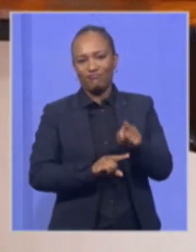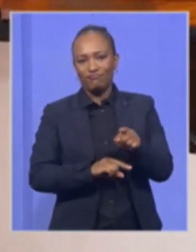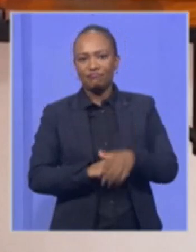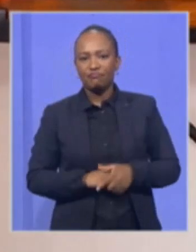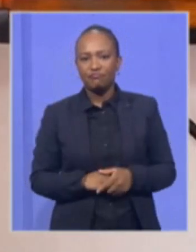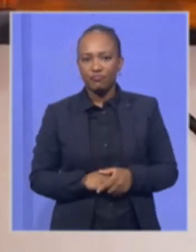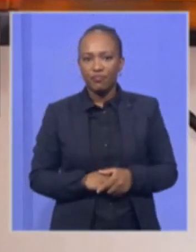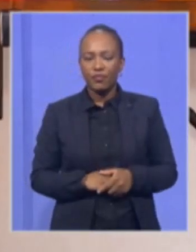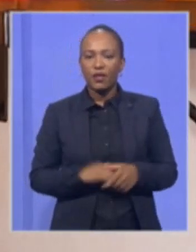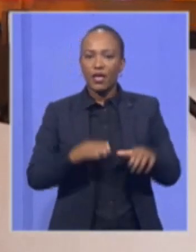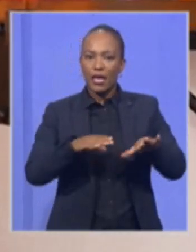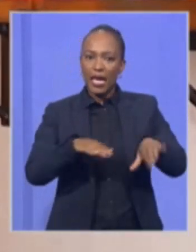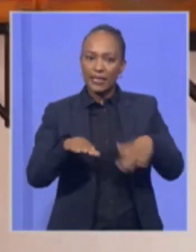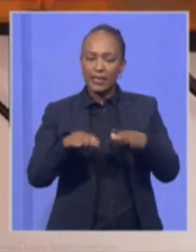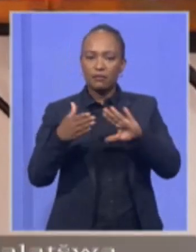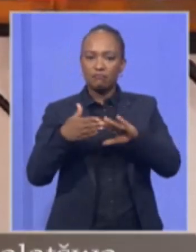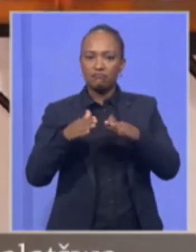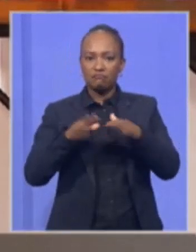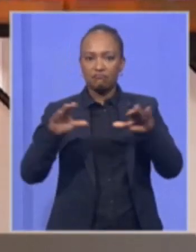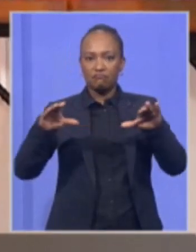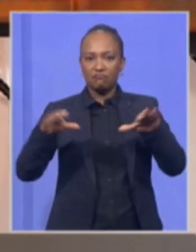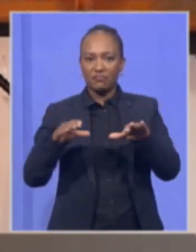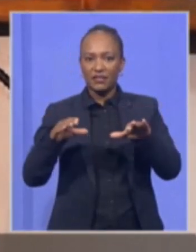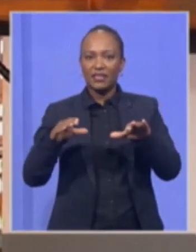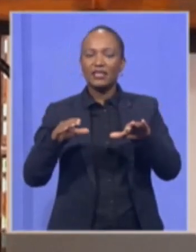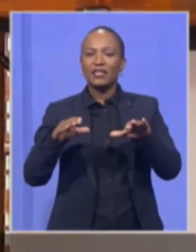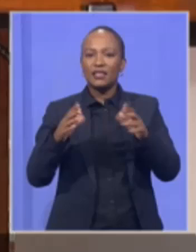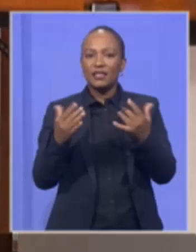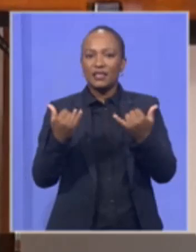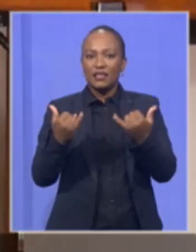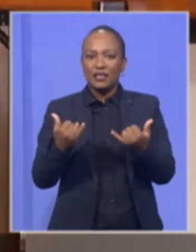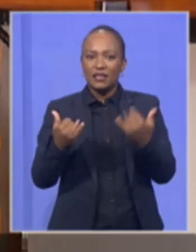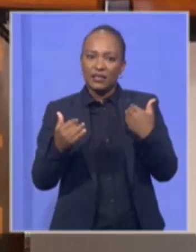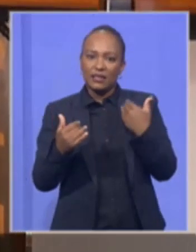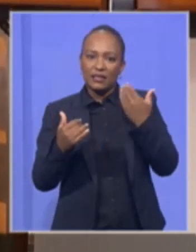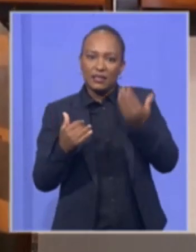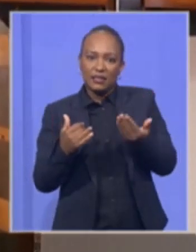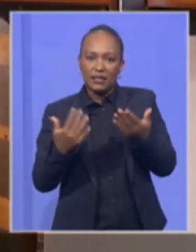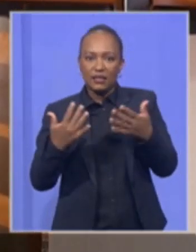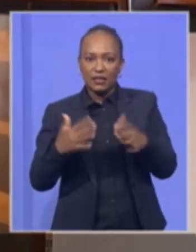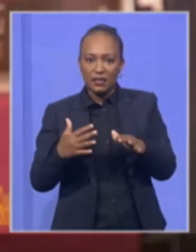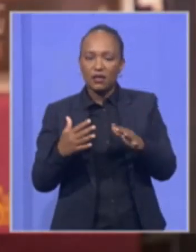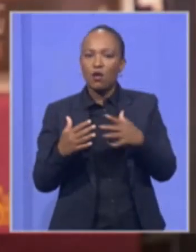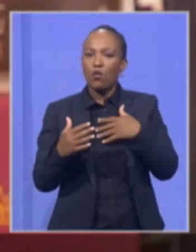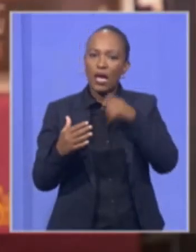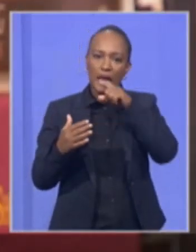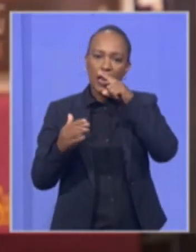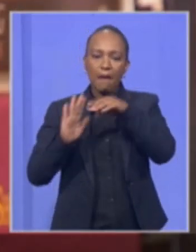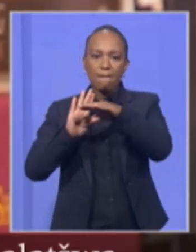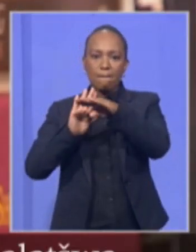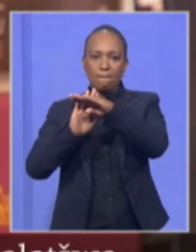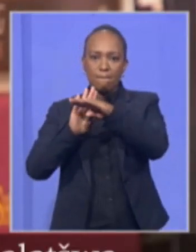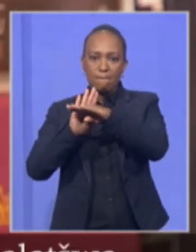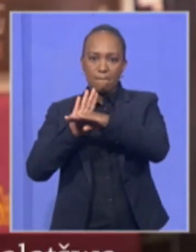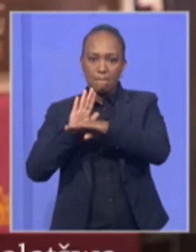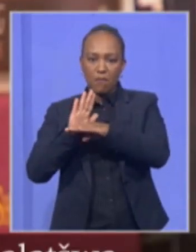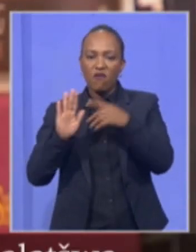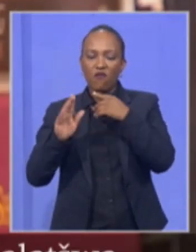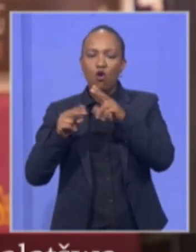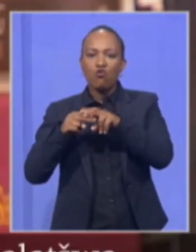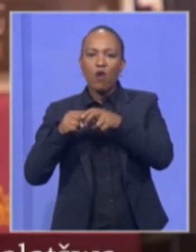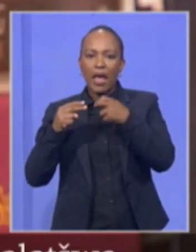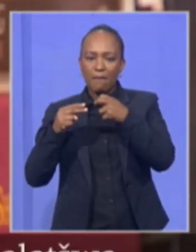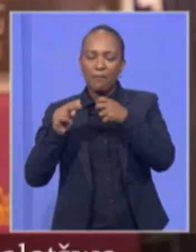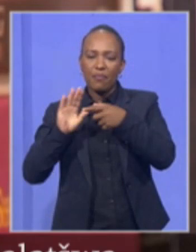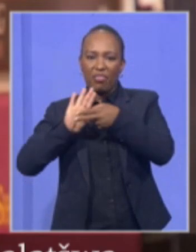Action Society e gare ga mekgatlo yeo e sa le go ipelaetša go phatlalatšwa ga maina a ba bonwa melato ba tša thobalano.